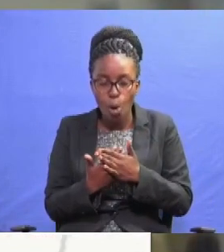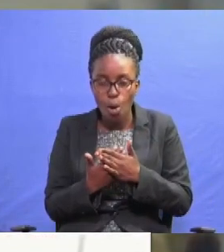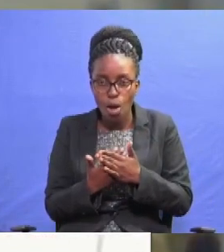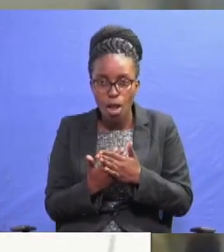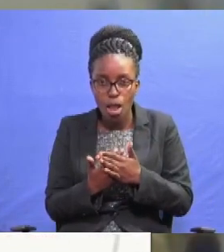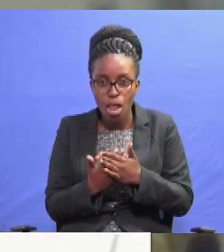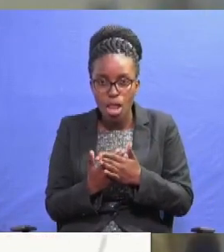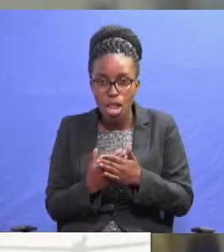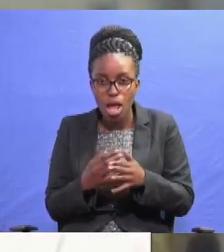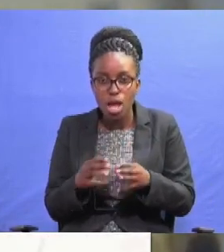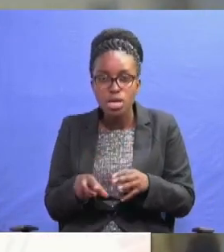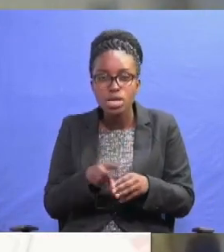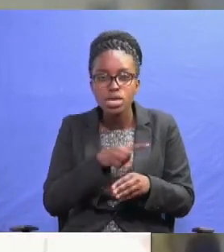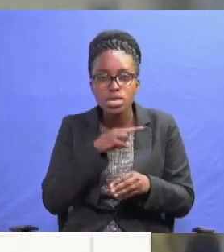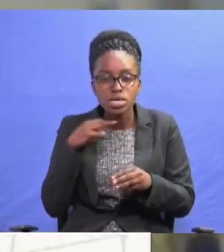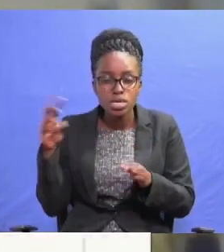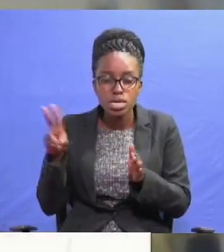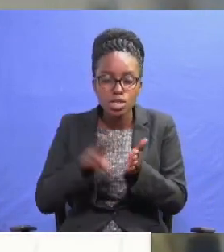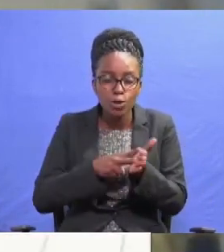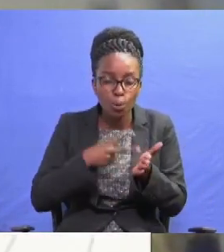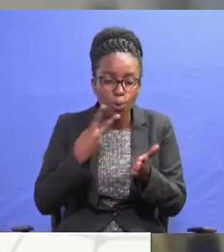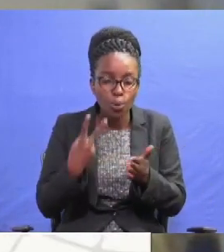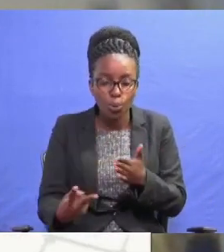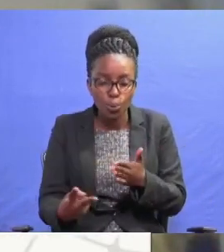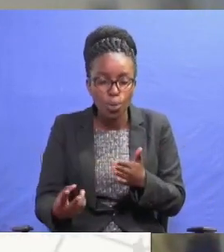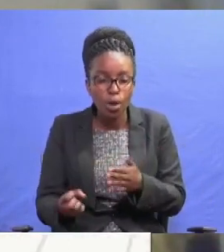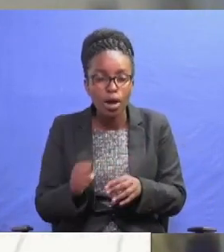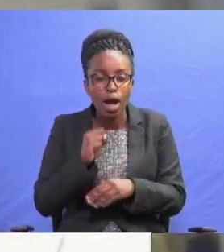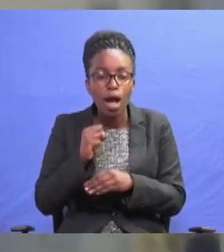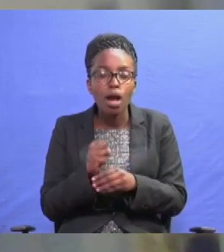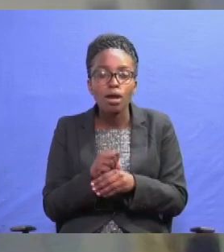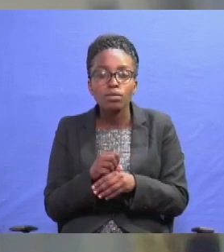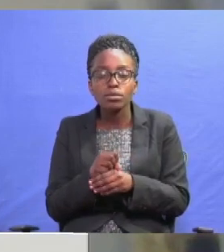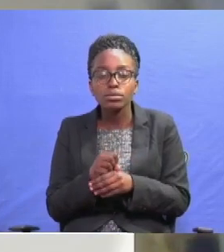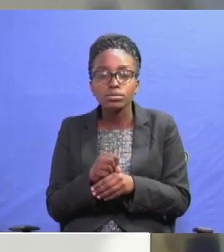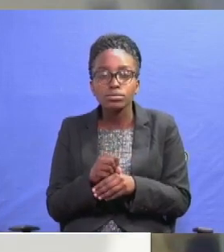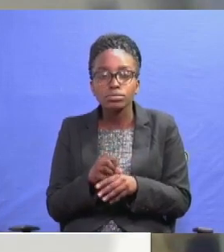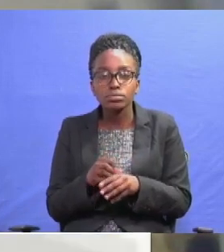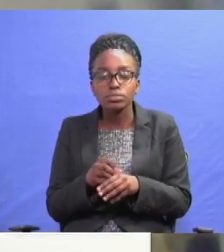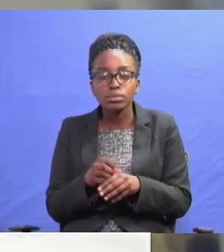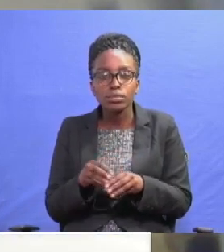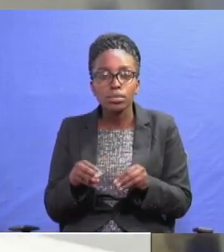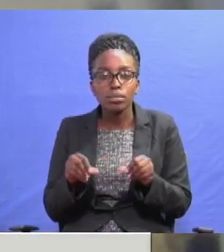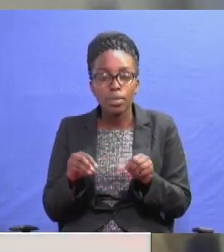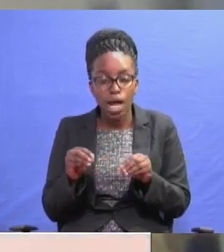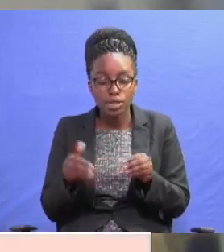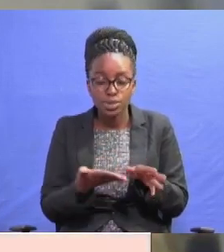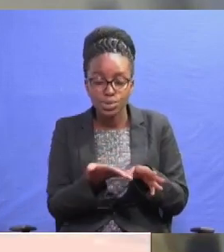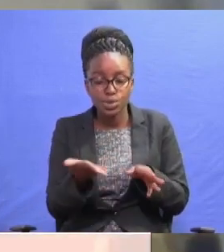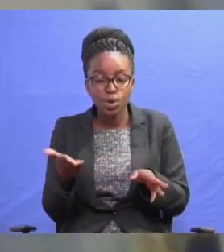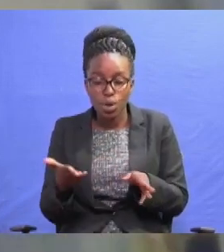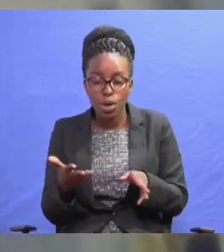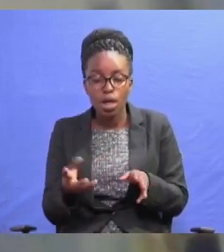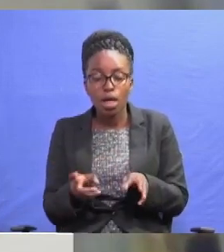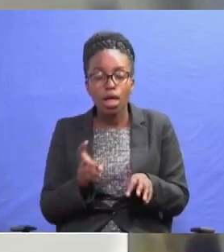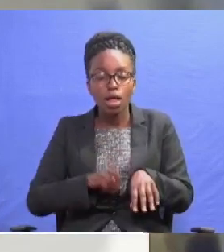instantly, either by drowning or by knocking you against a certain solid material. Okay. So that's how we look at it in terms of